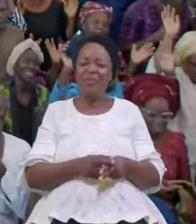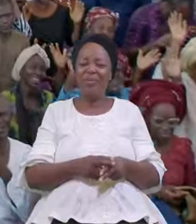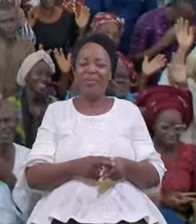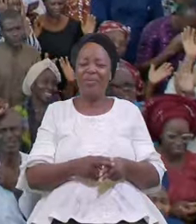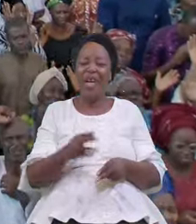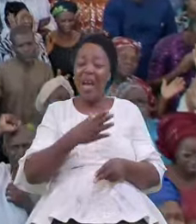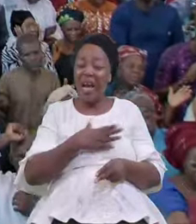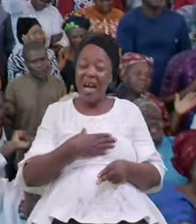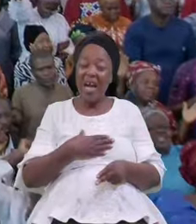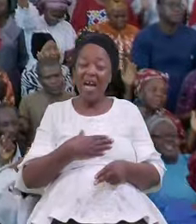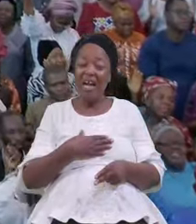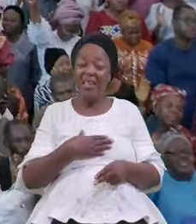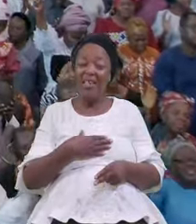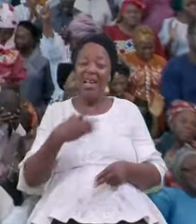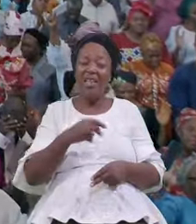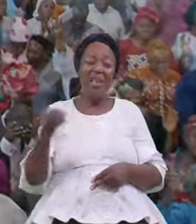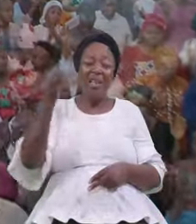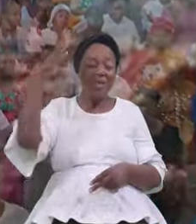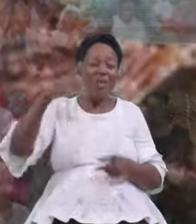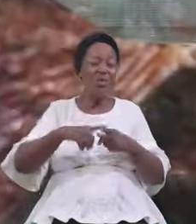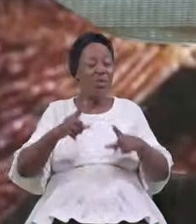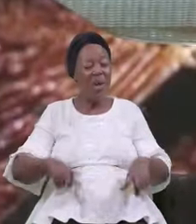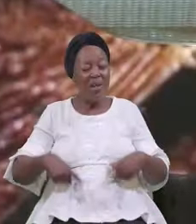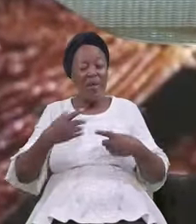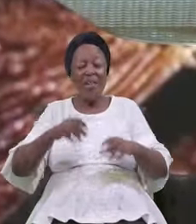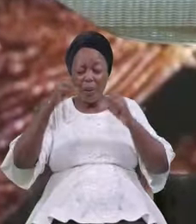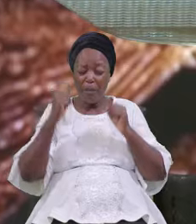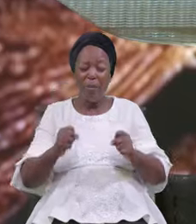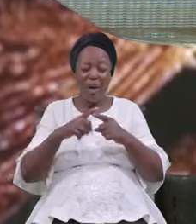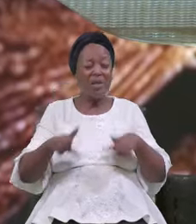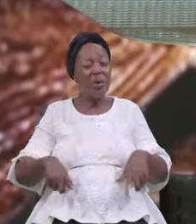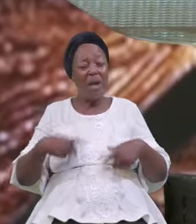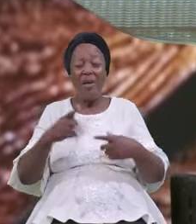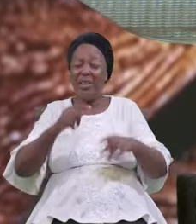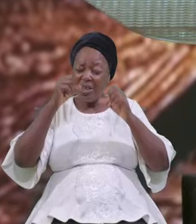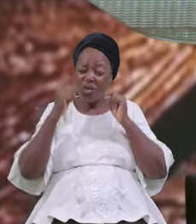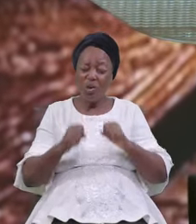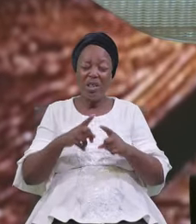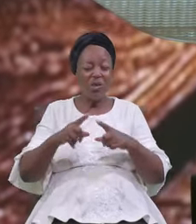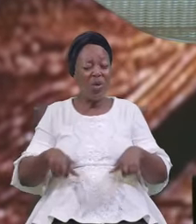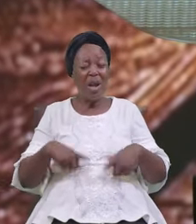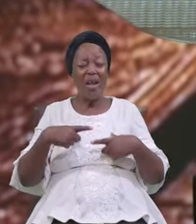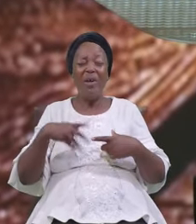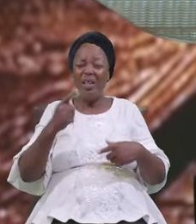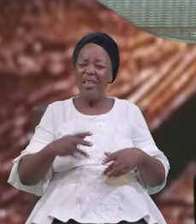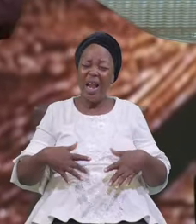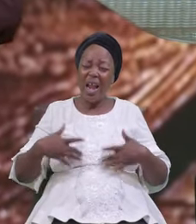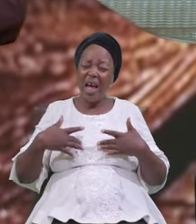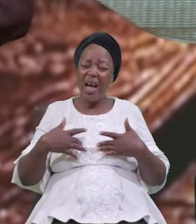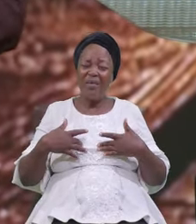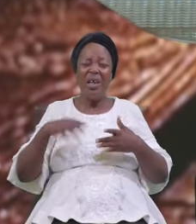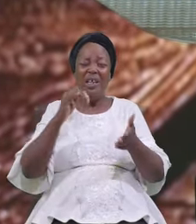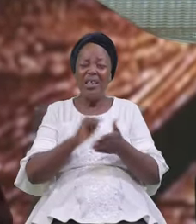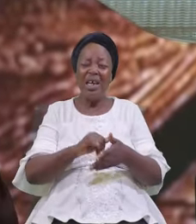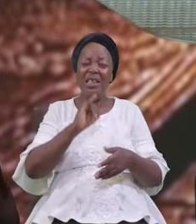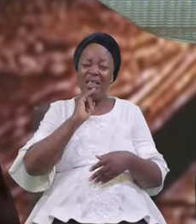And the grace to live, the power to live, the strength to live the life that